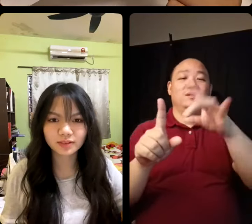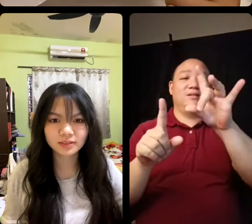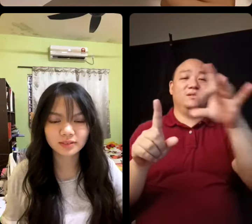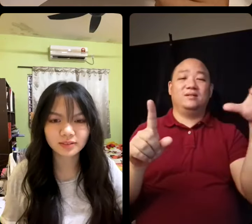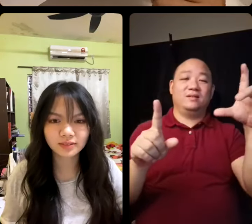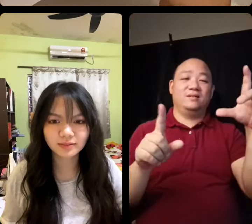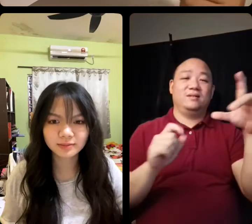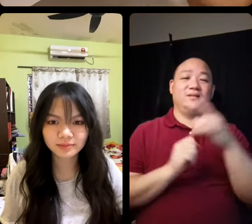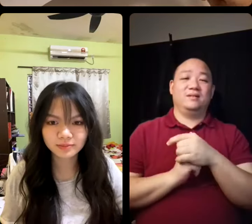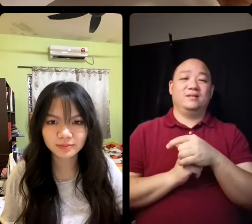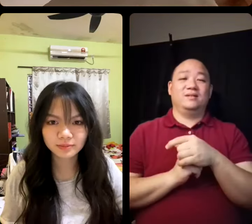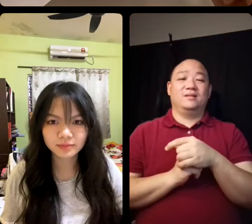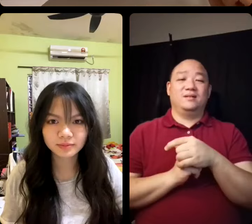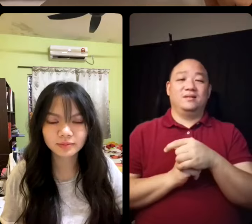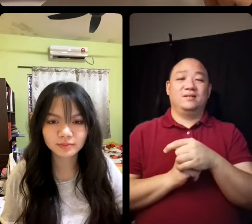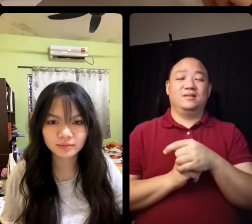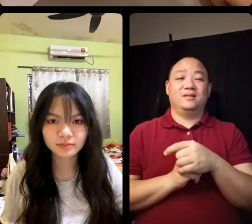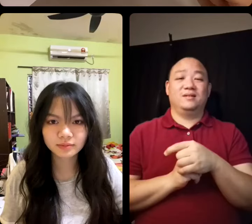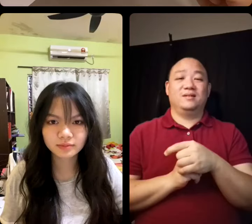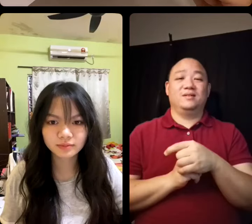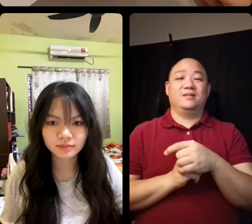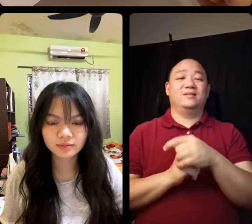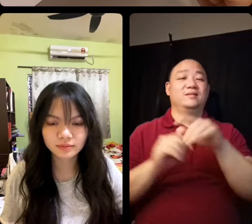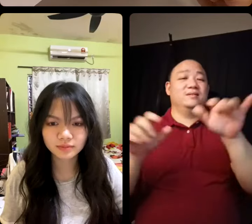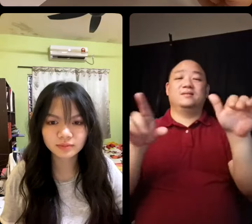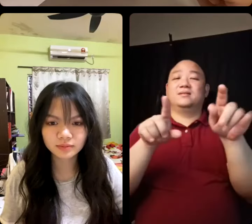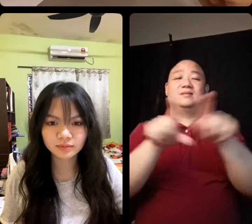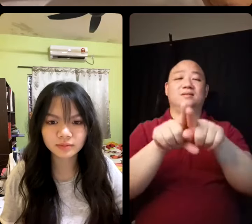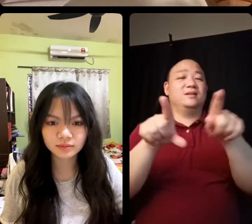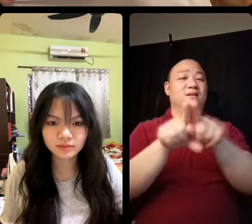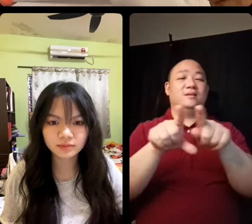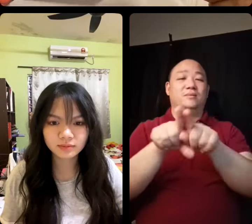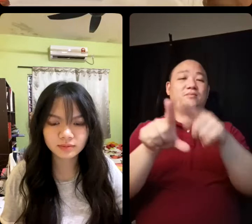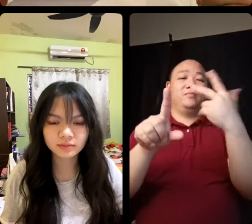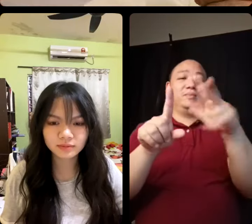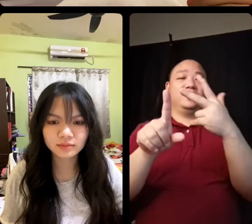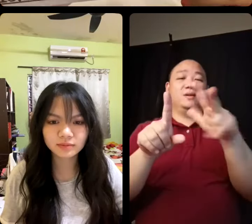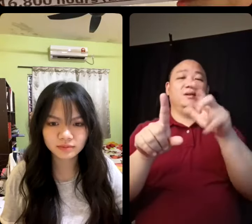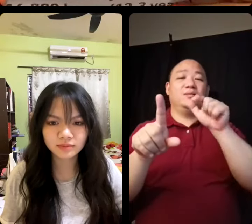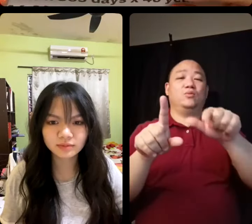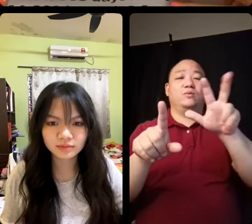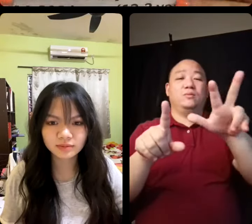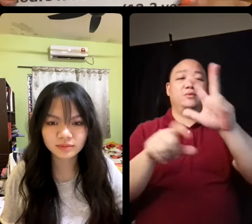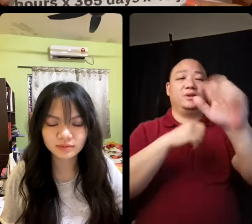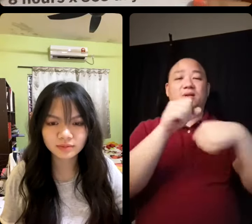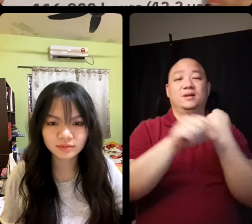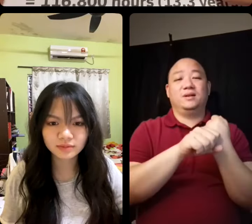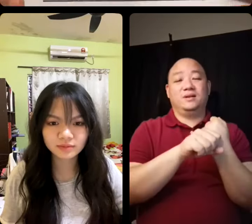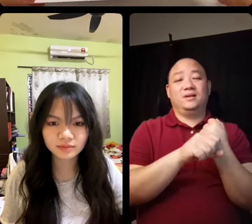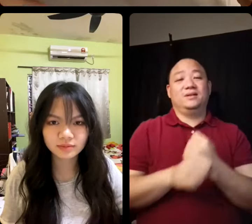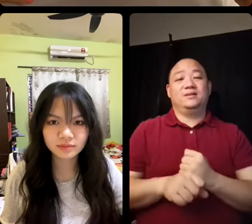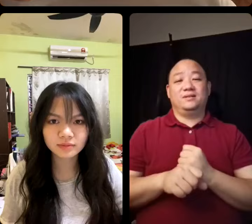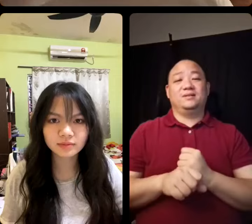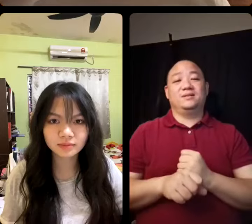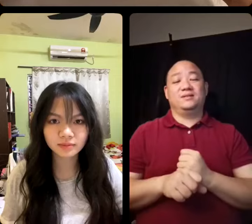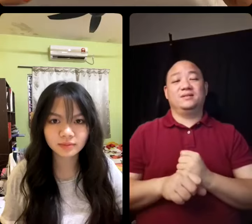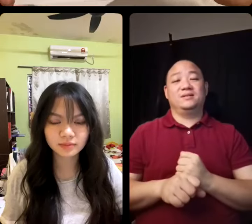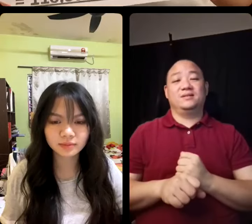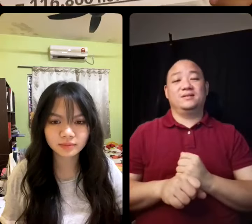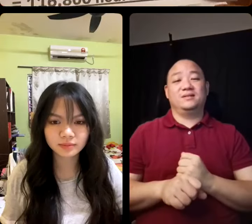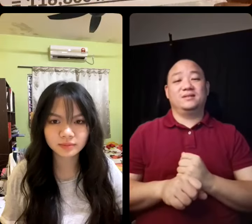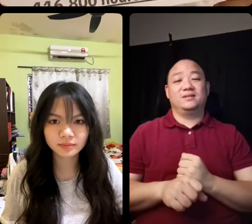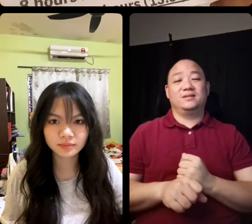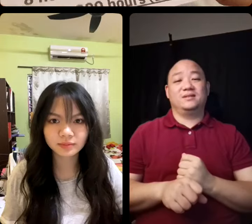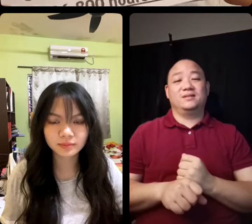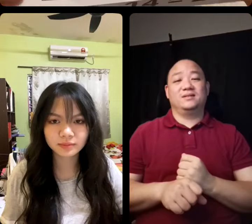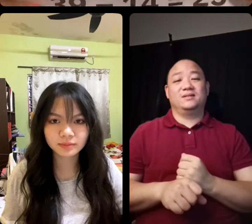it's equivalent to 13.3 years. Alright? And guess what, everyone? Kita tambah lah sikit. Mungkin ada extra punya